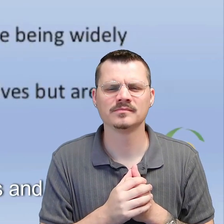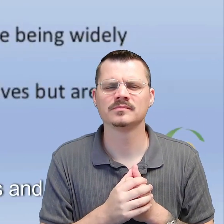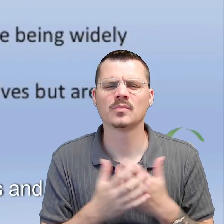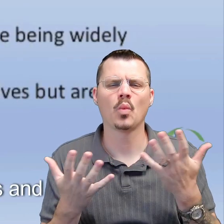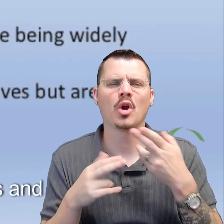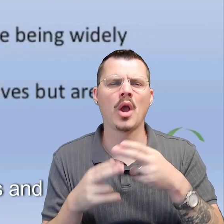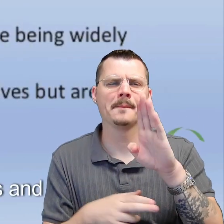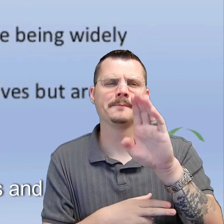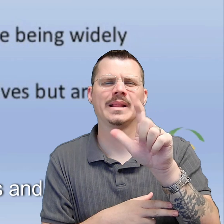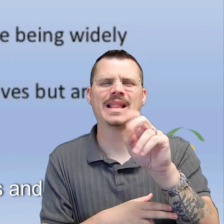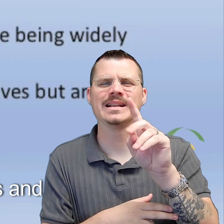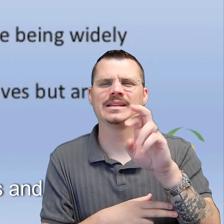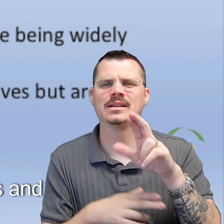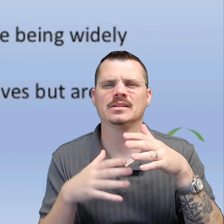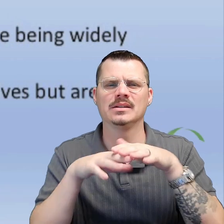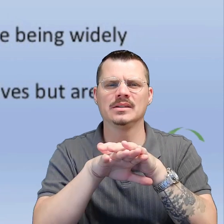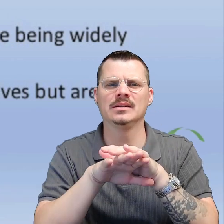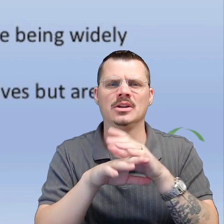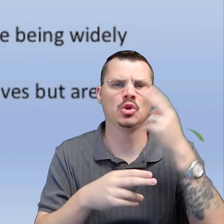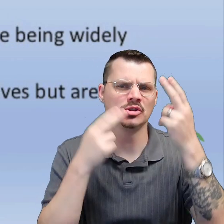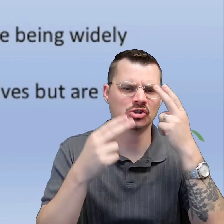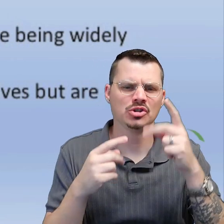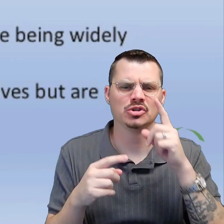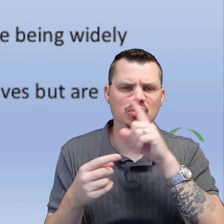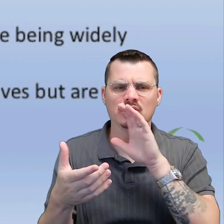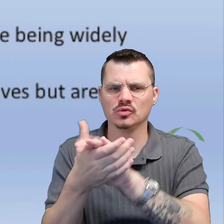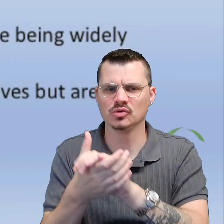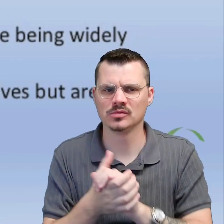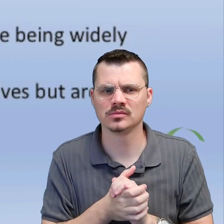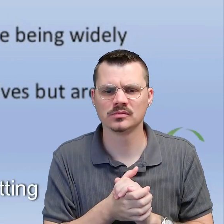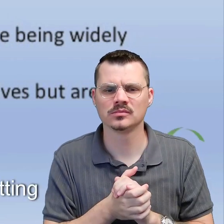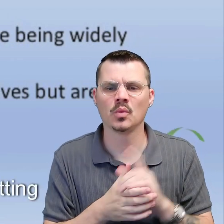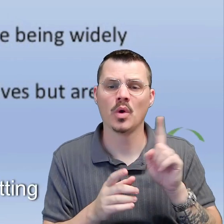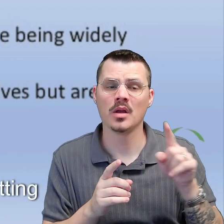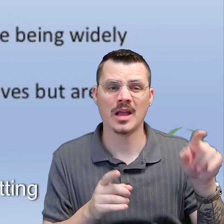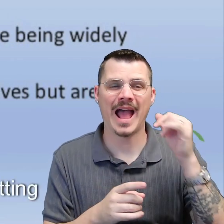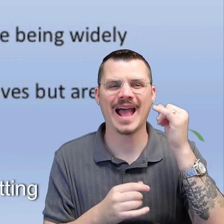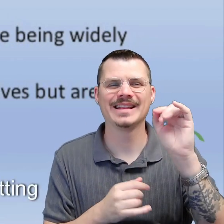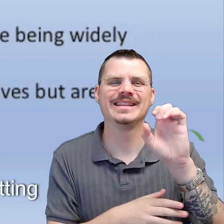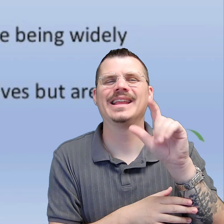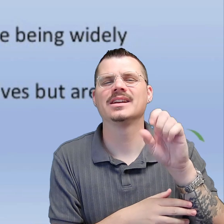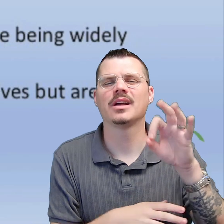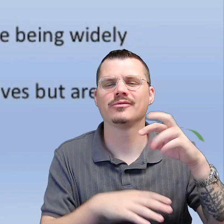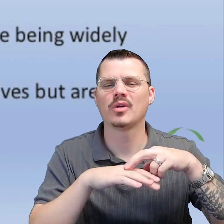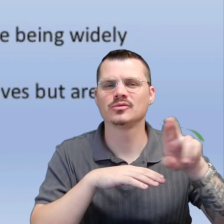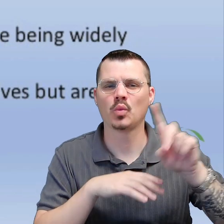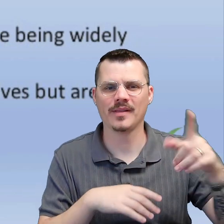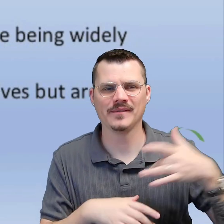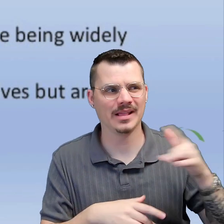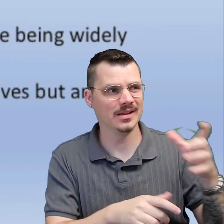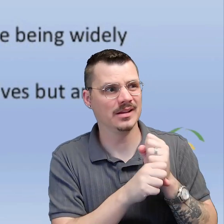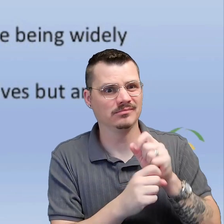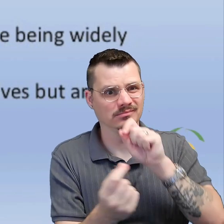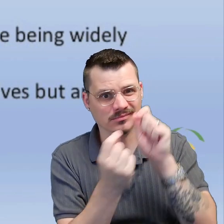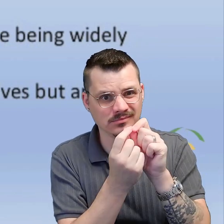What are some blended hallucinations and delusions? Ideas of reference, where the person feels like they're getting specific